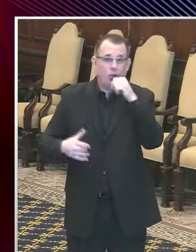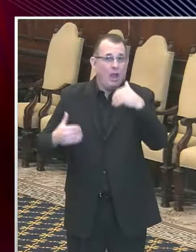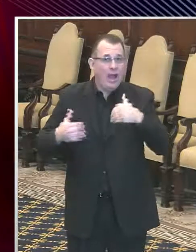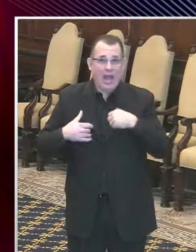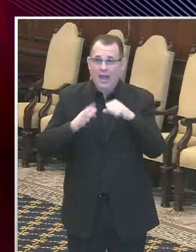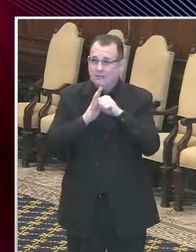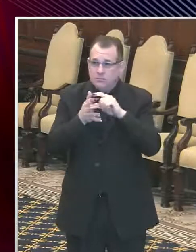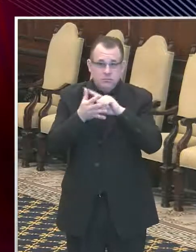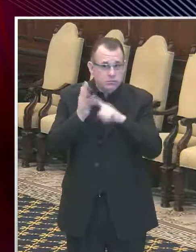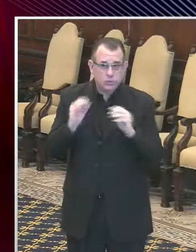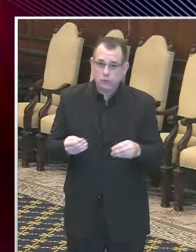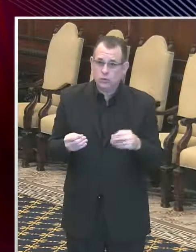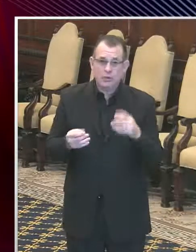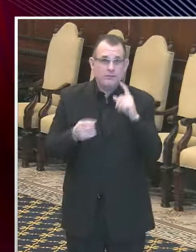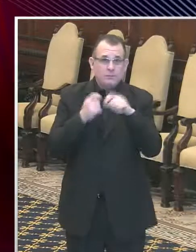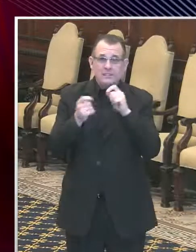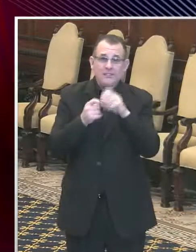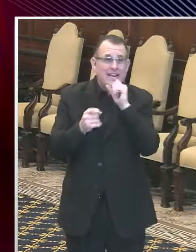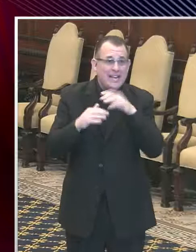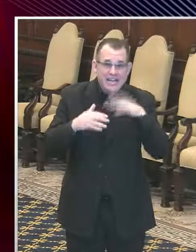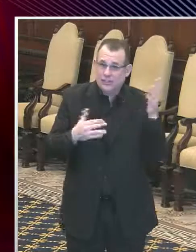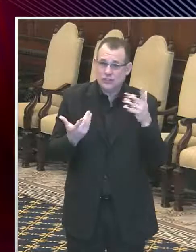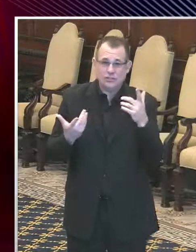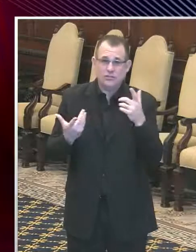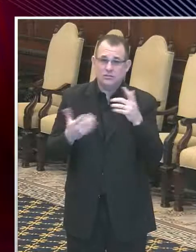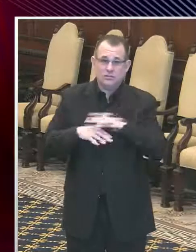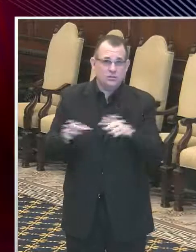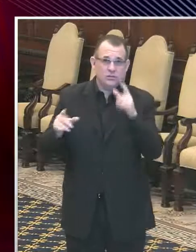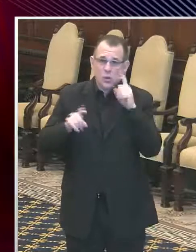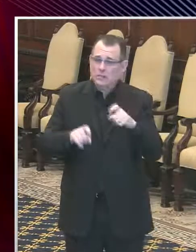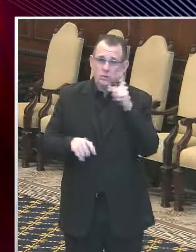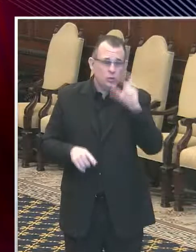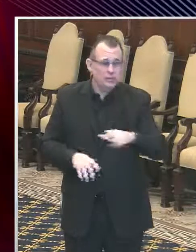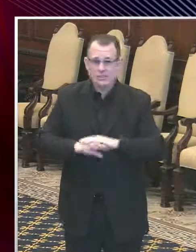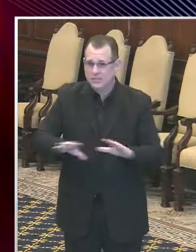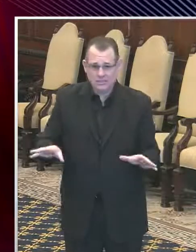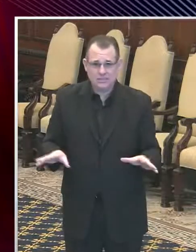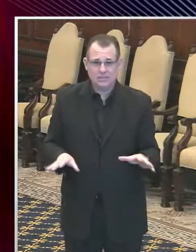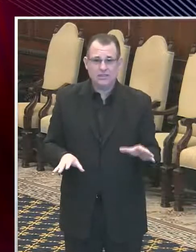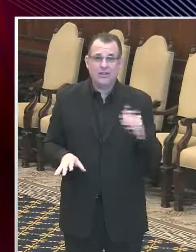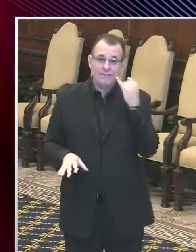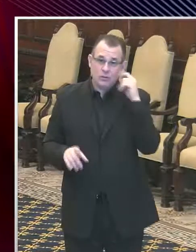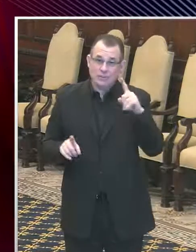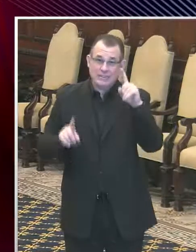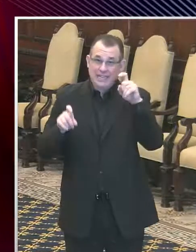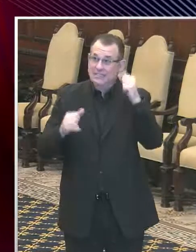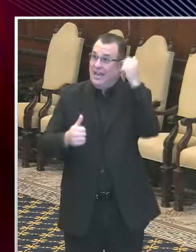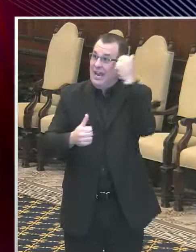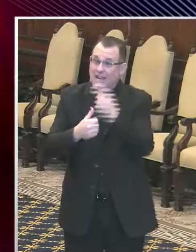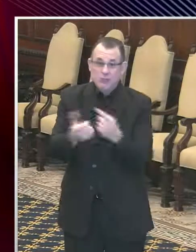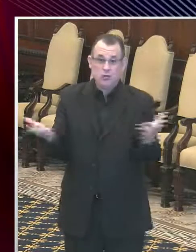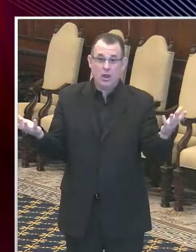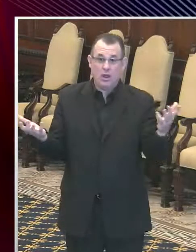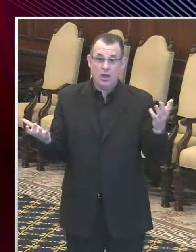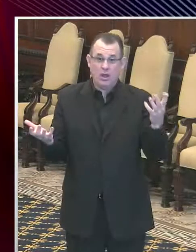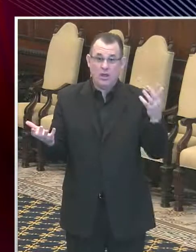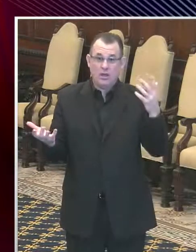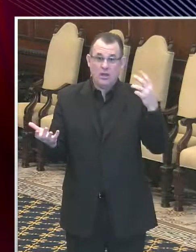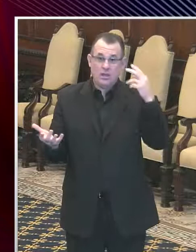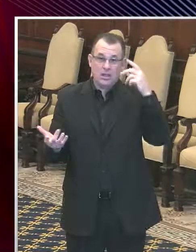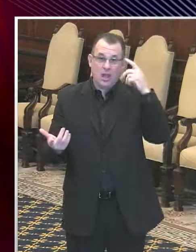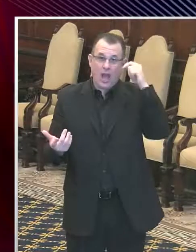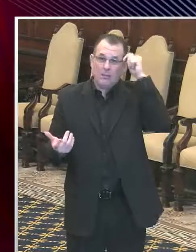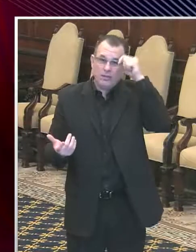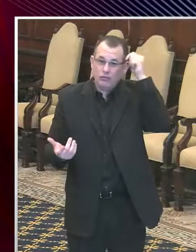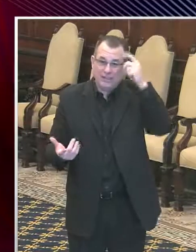in a certain age group, you shouldn't be tested. If we tested everybody, hypothetically, you could test negative, and